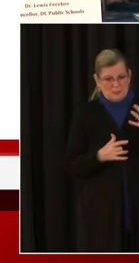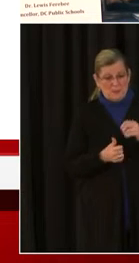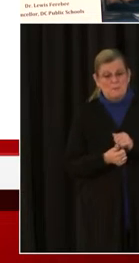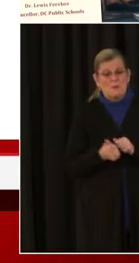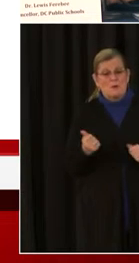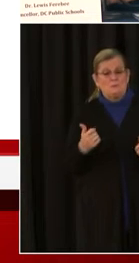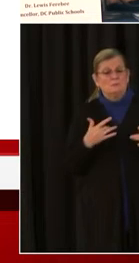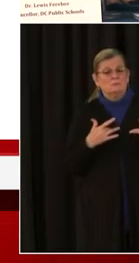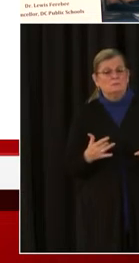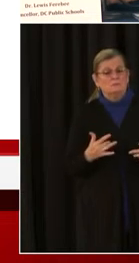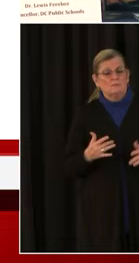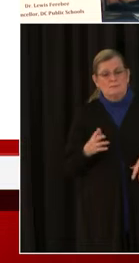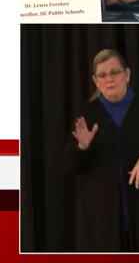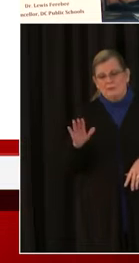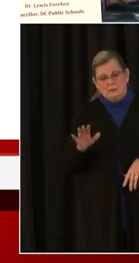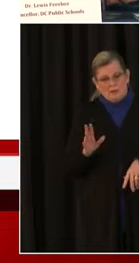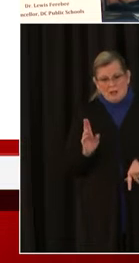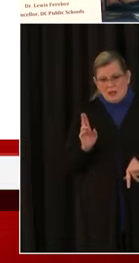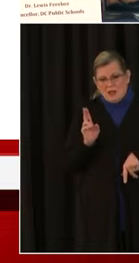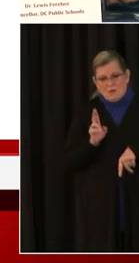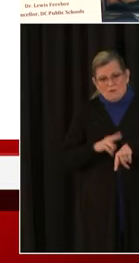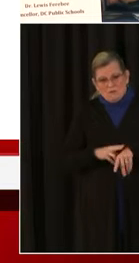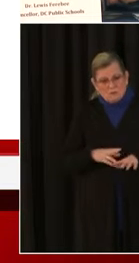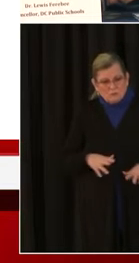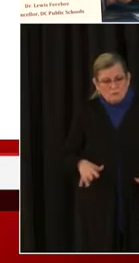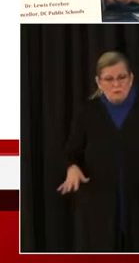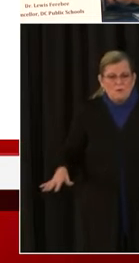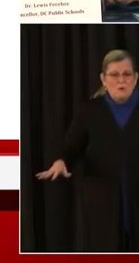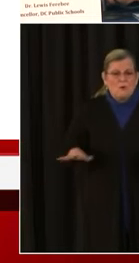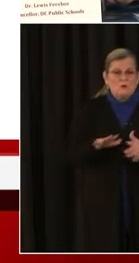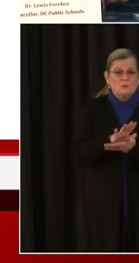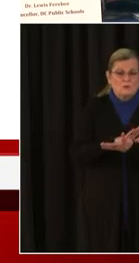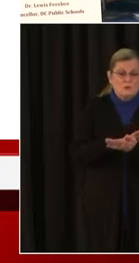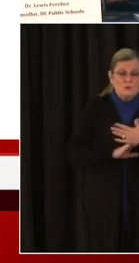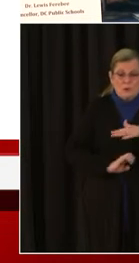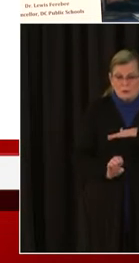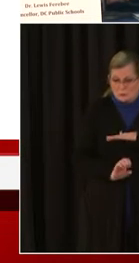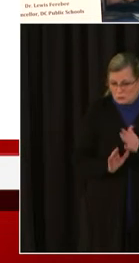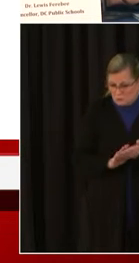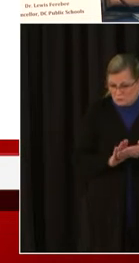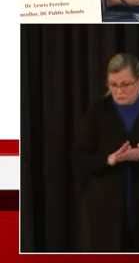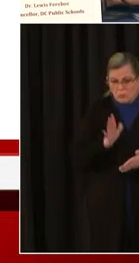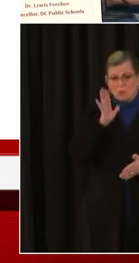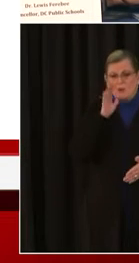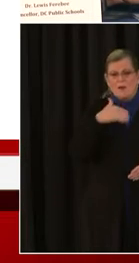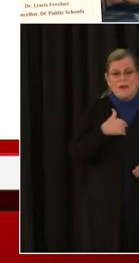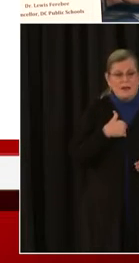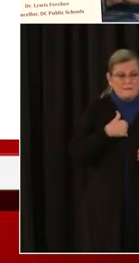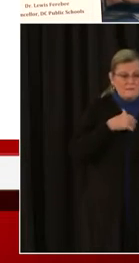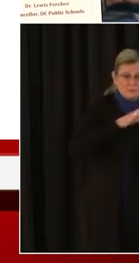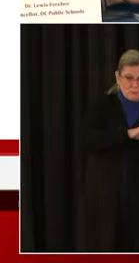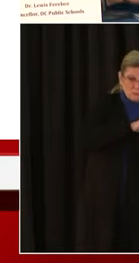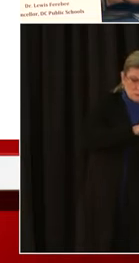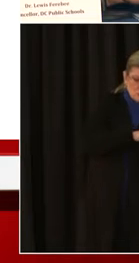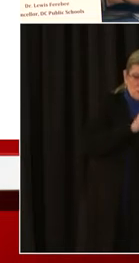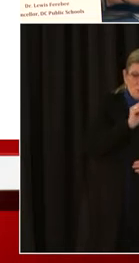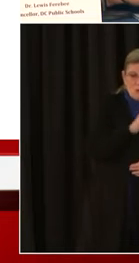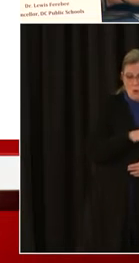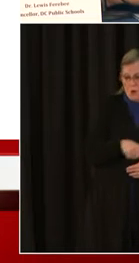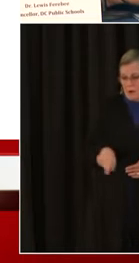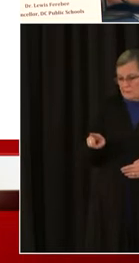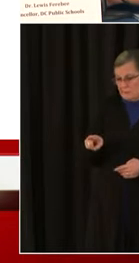However, across our secondary schools and our elementary schools, we will have in-person learning, and we'll also